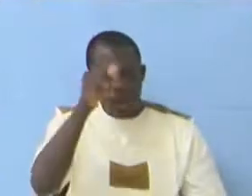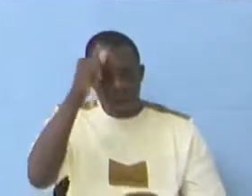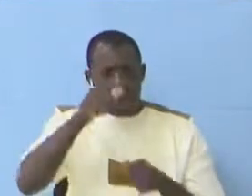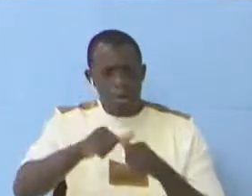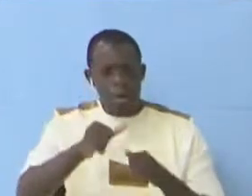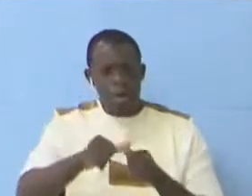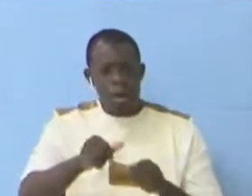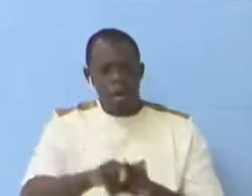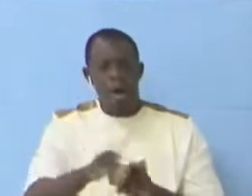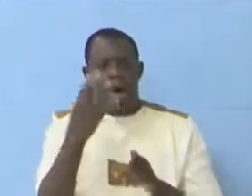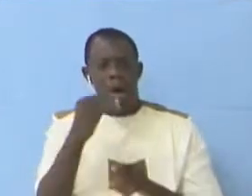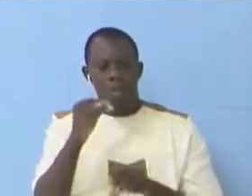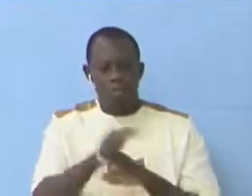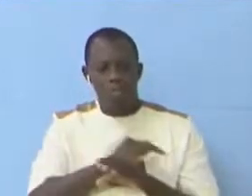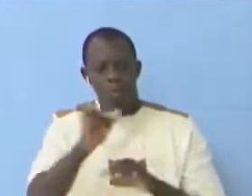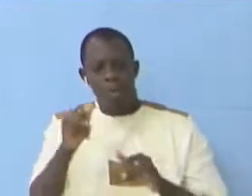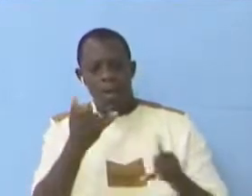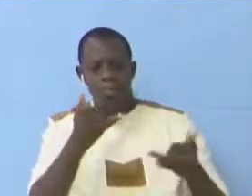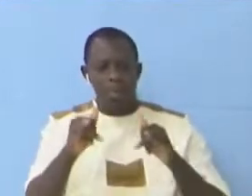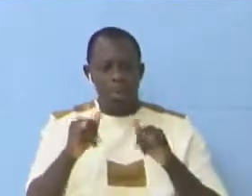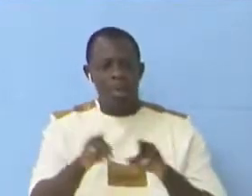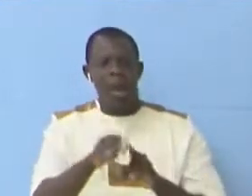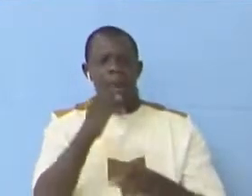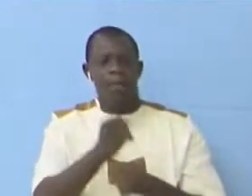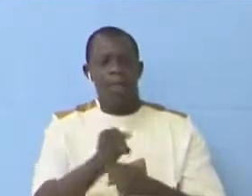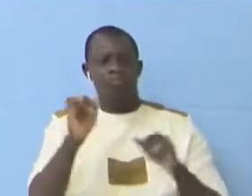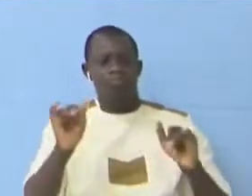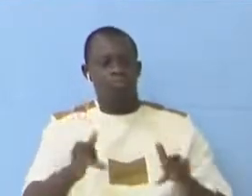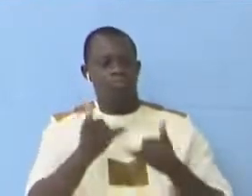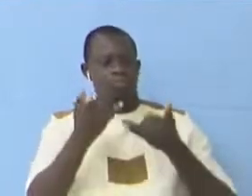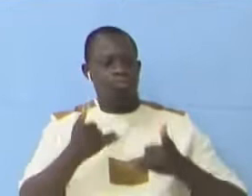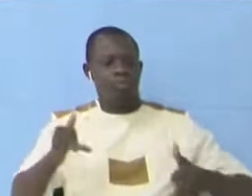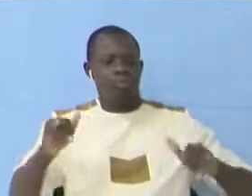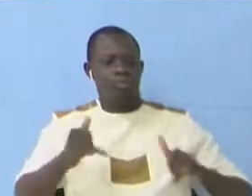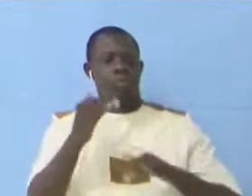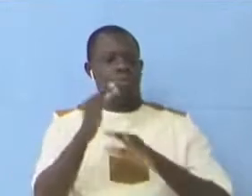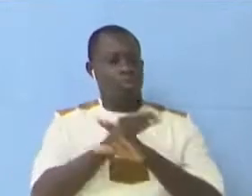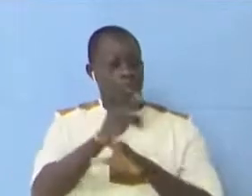how the festivities were celebrated?